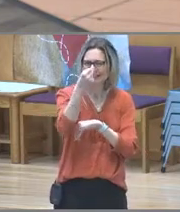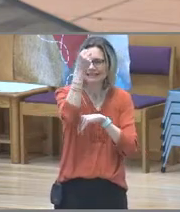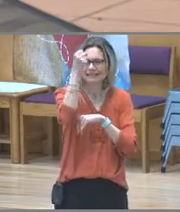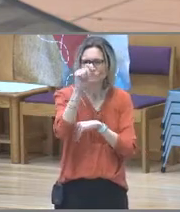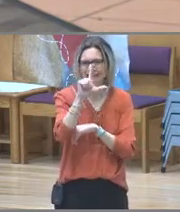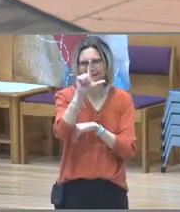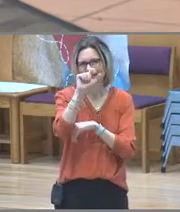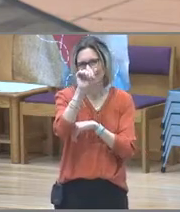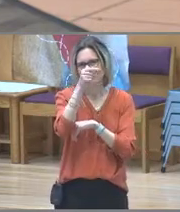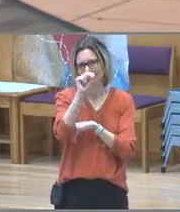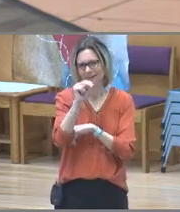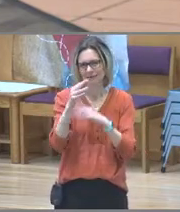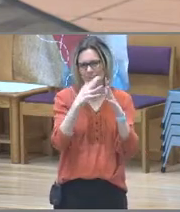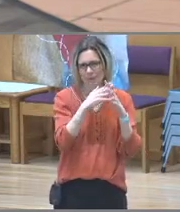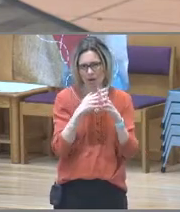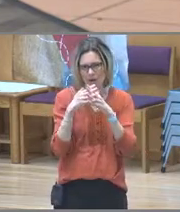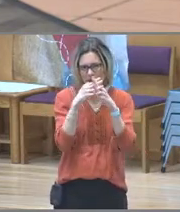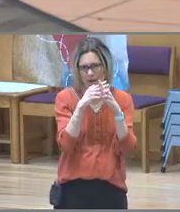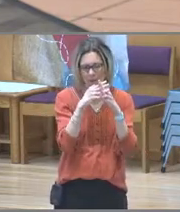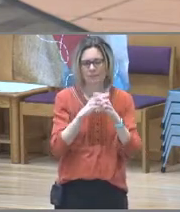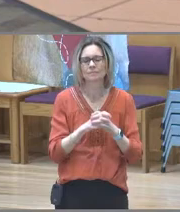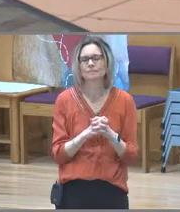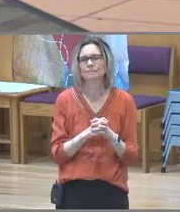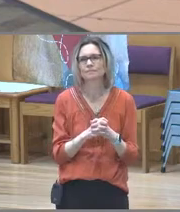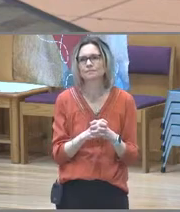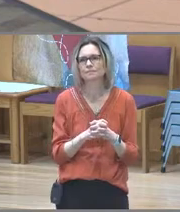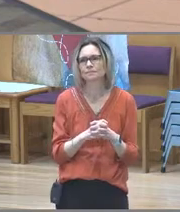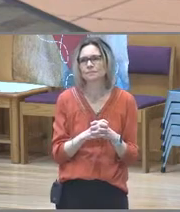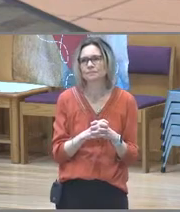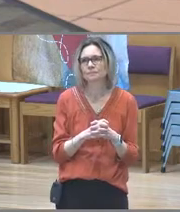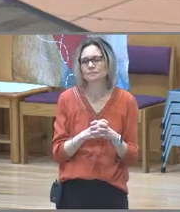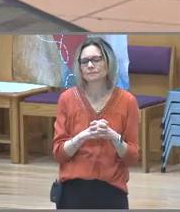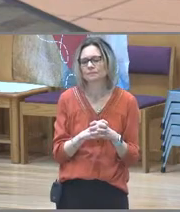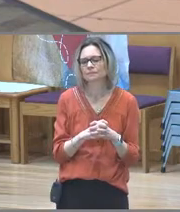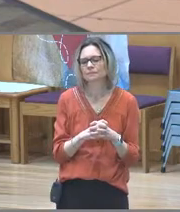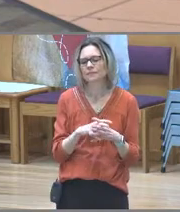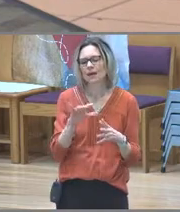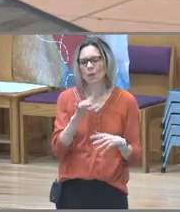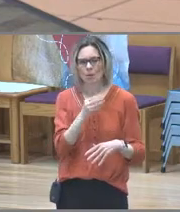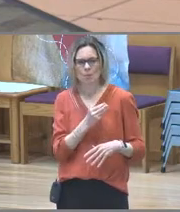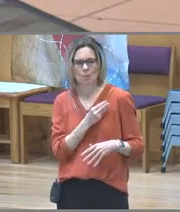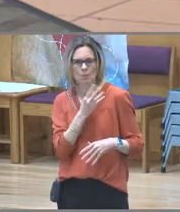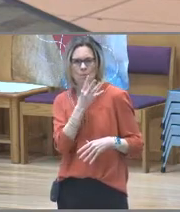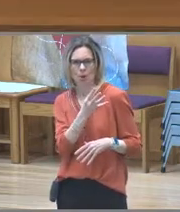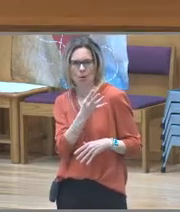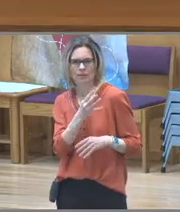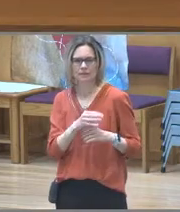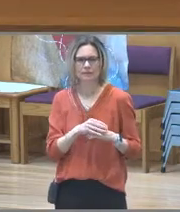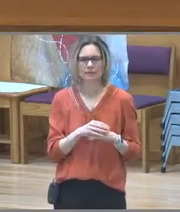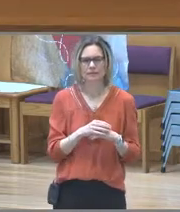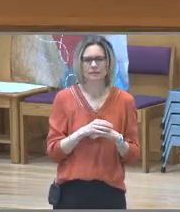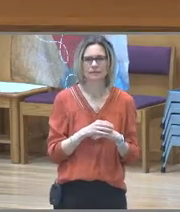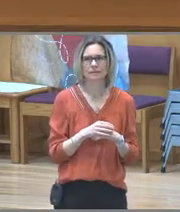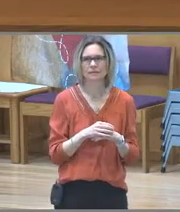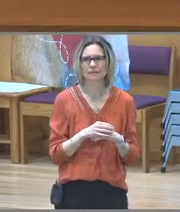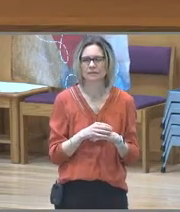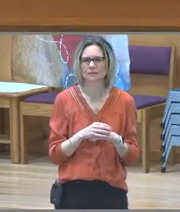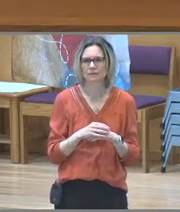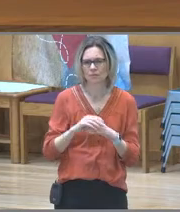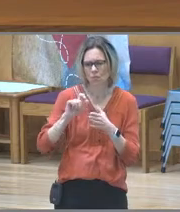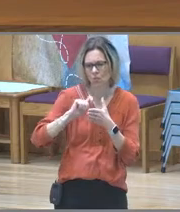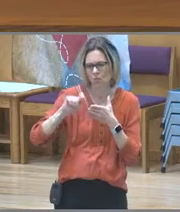America. At that time, the Uruguayan poet and writer Mario Benedetti wrote a